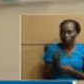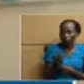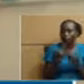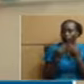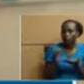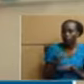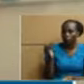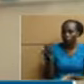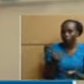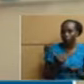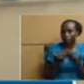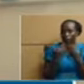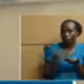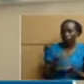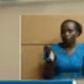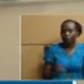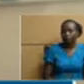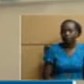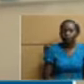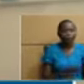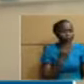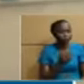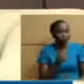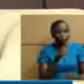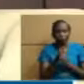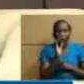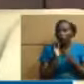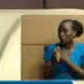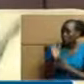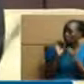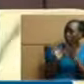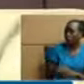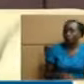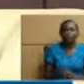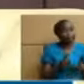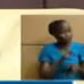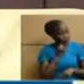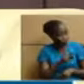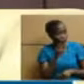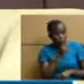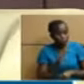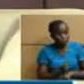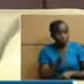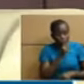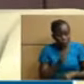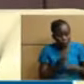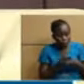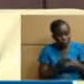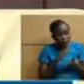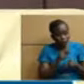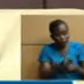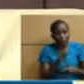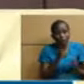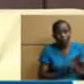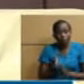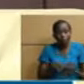much for this. Thank you, Fred. God bless you. Thank you, because you'll also be growing old very soon. So as you grow older, you need to plan for that time